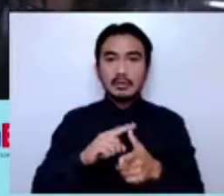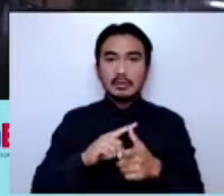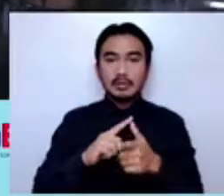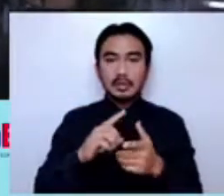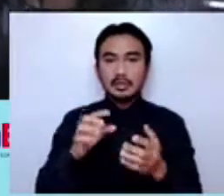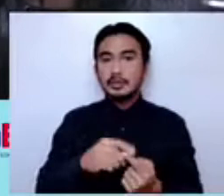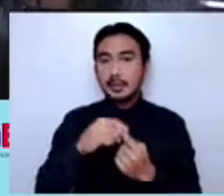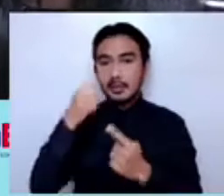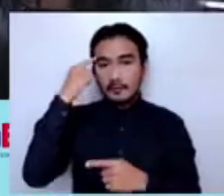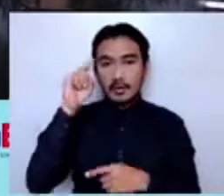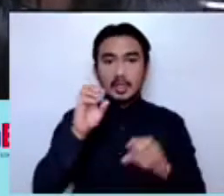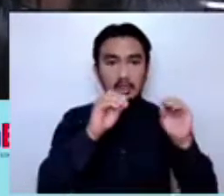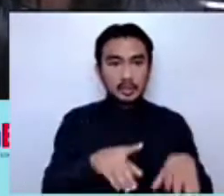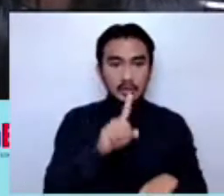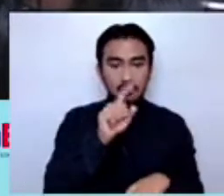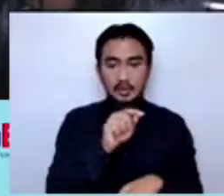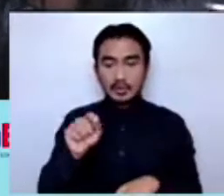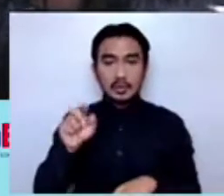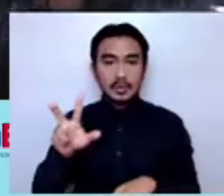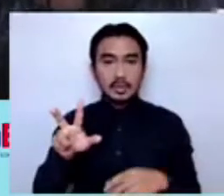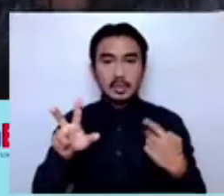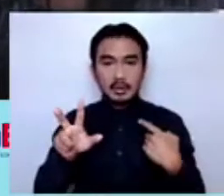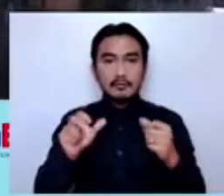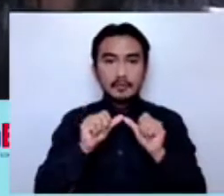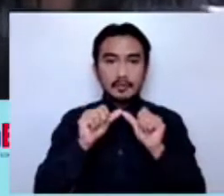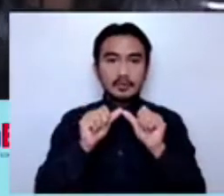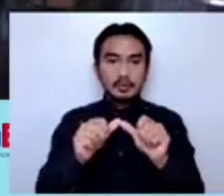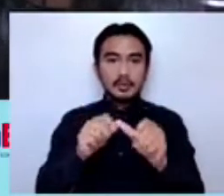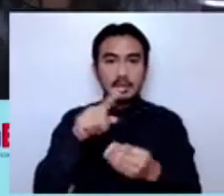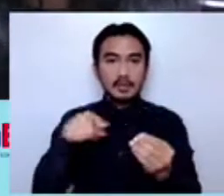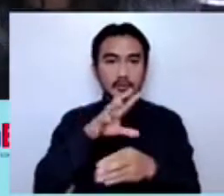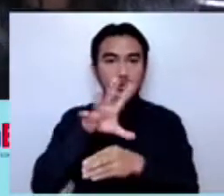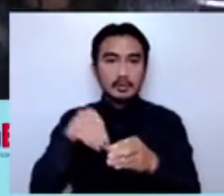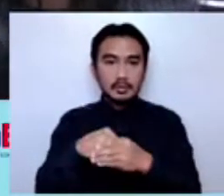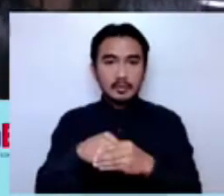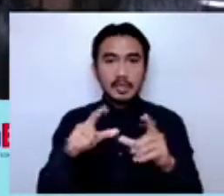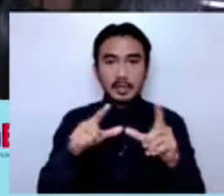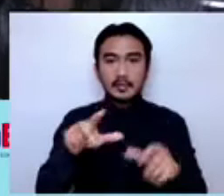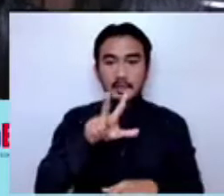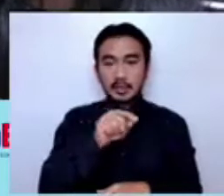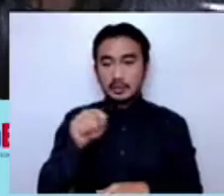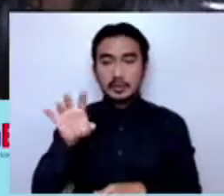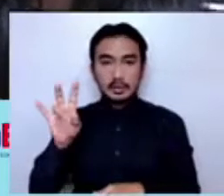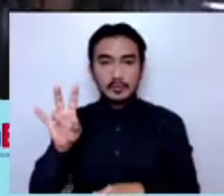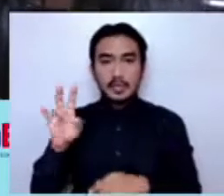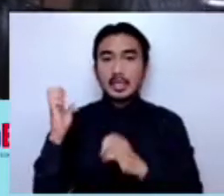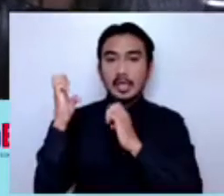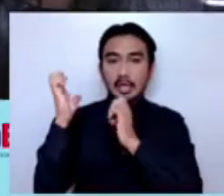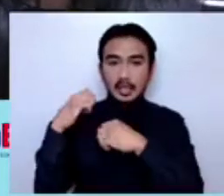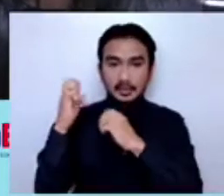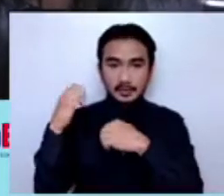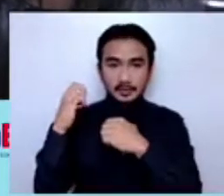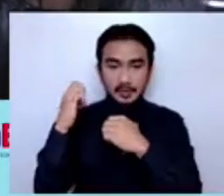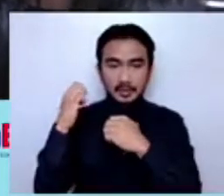3, your performance continuum will cover levels 3 to 7, and the expected attained level for you is